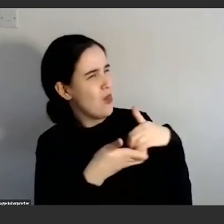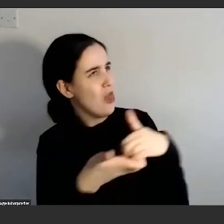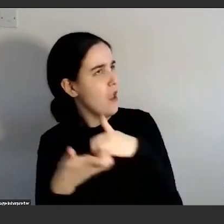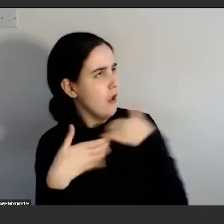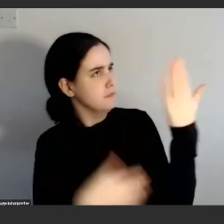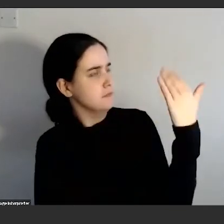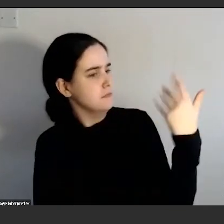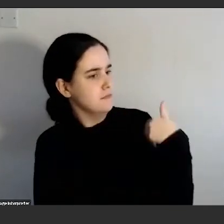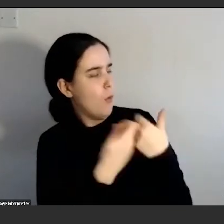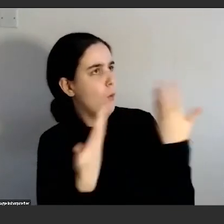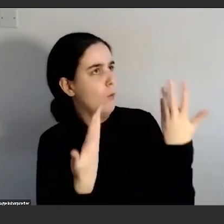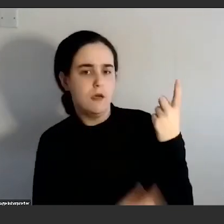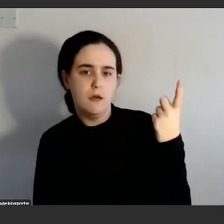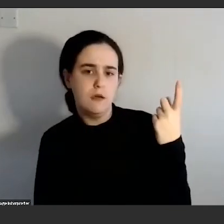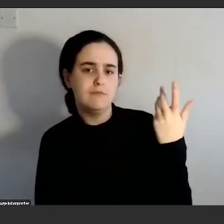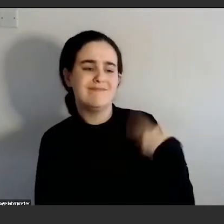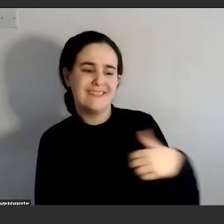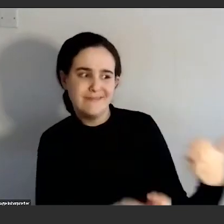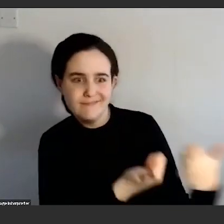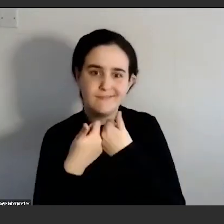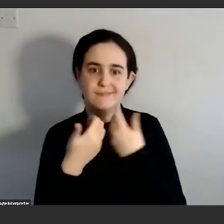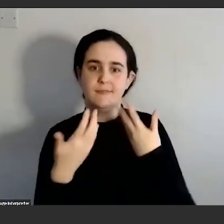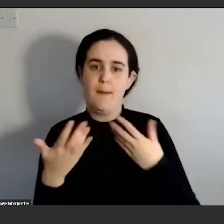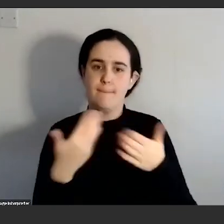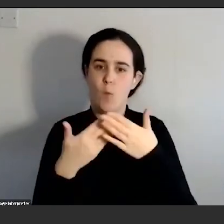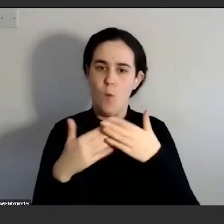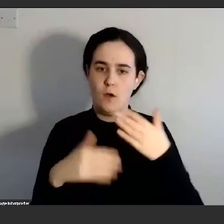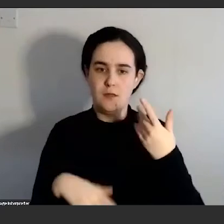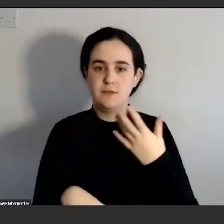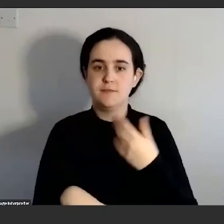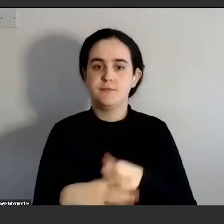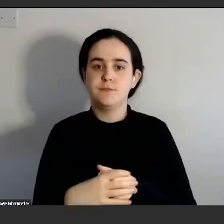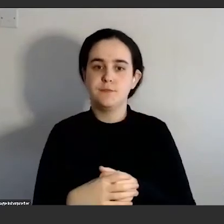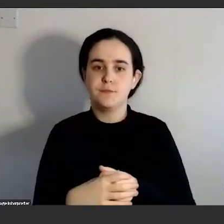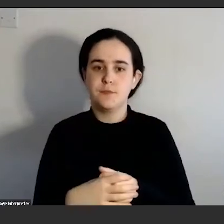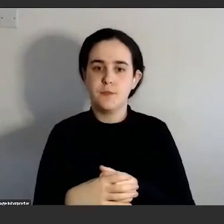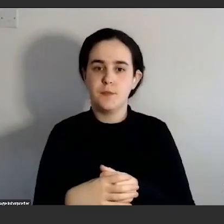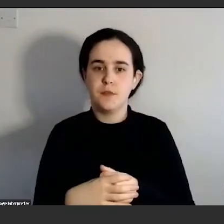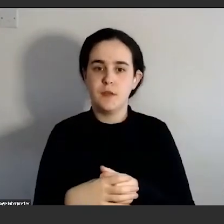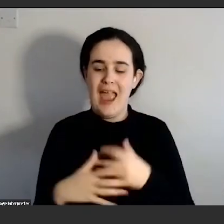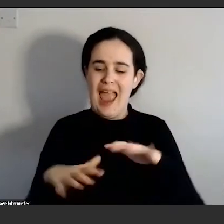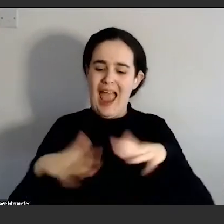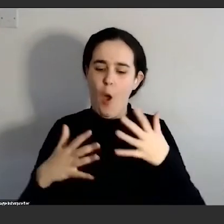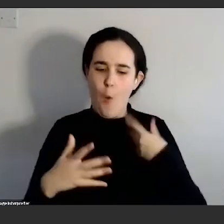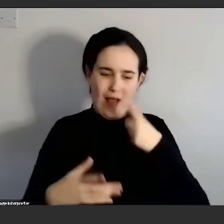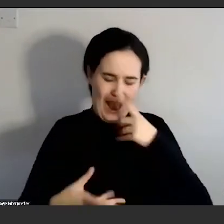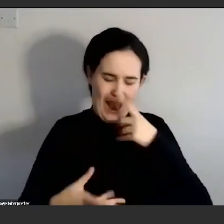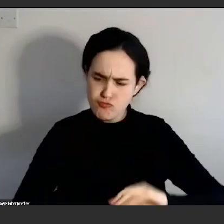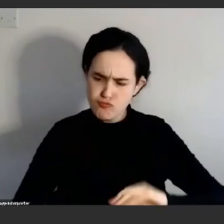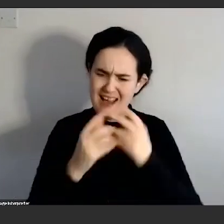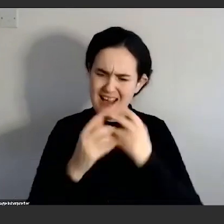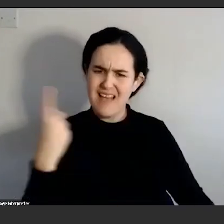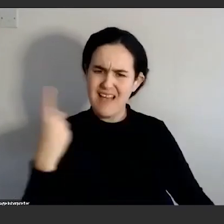prevention, as Christopher said, access. And we're also dealing with some of the same